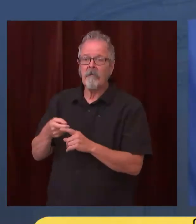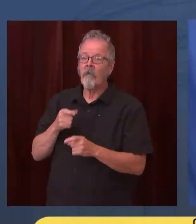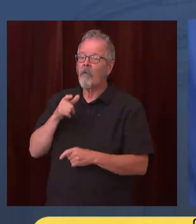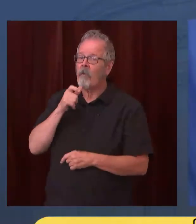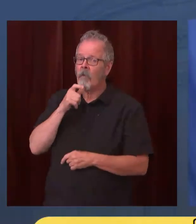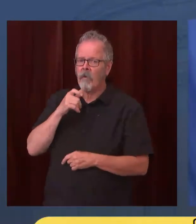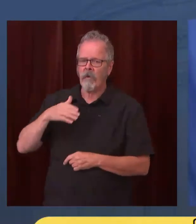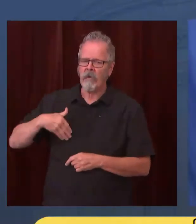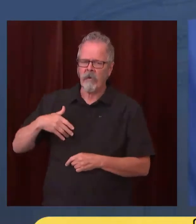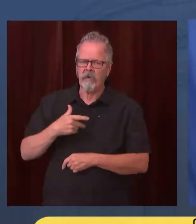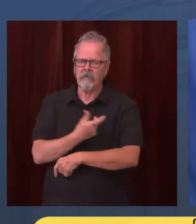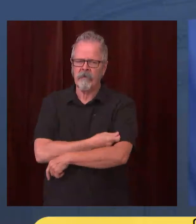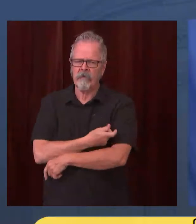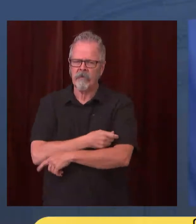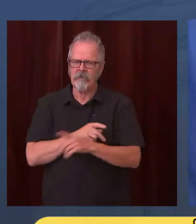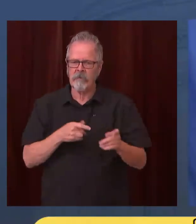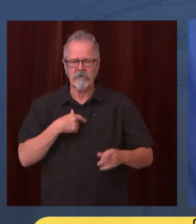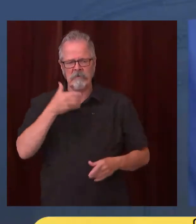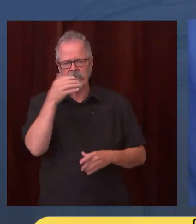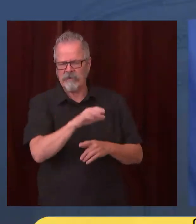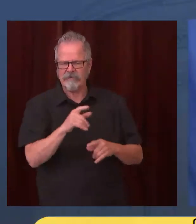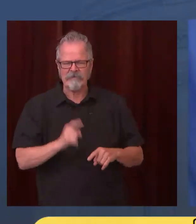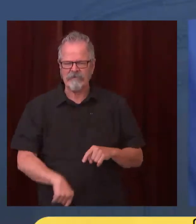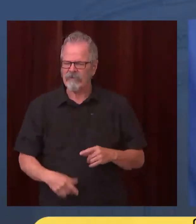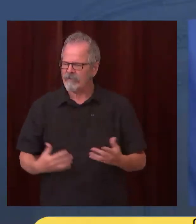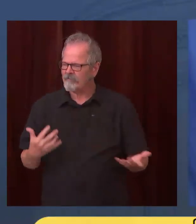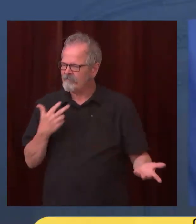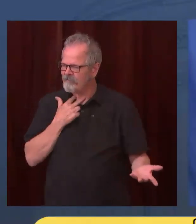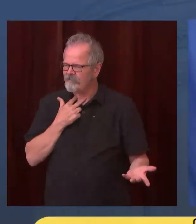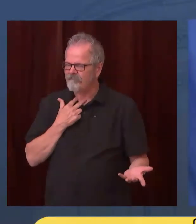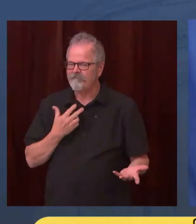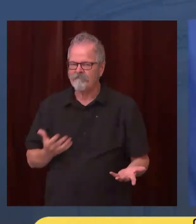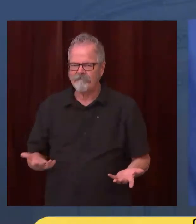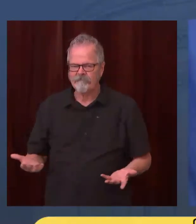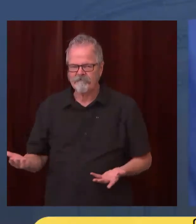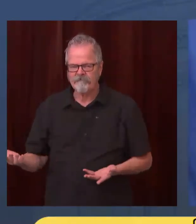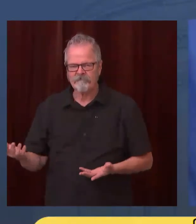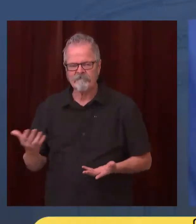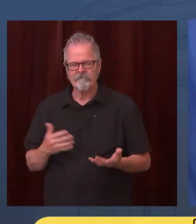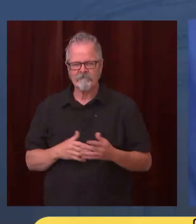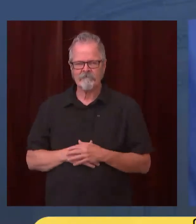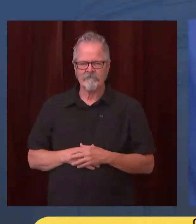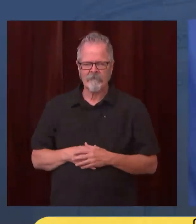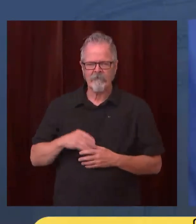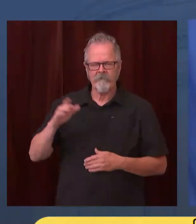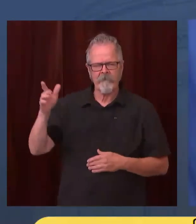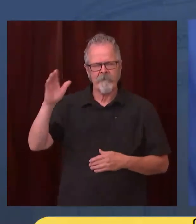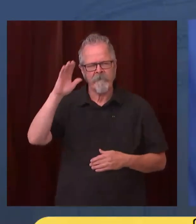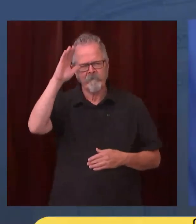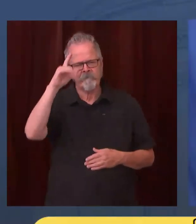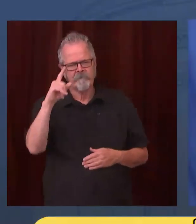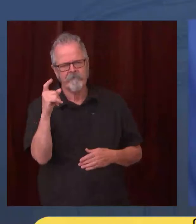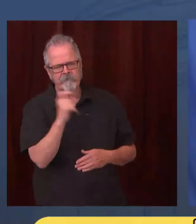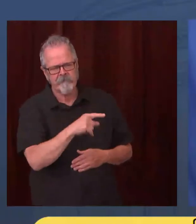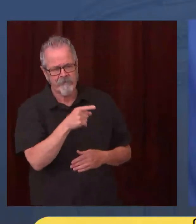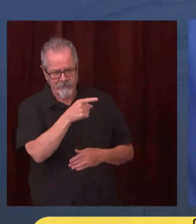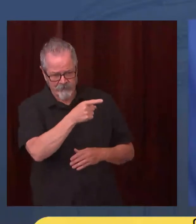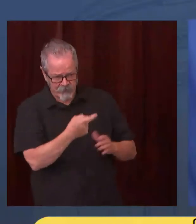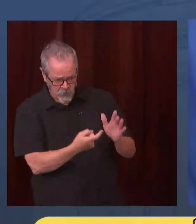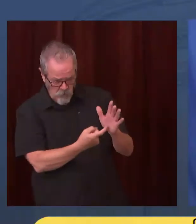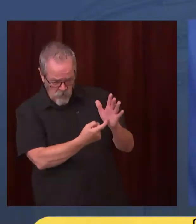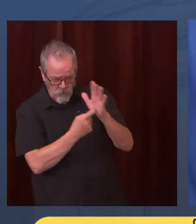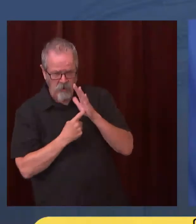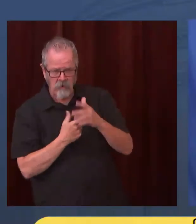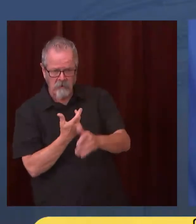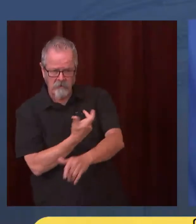of attrition from state employment because of your vaccine mandate, and what sort of contingency plans are being